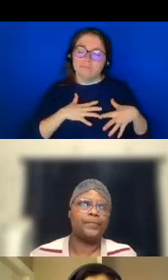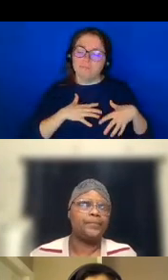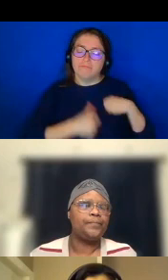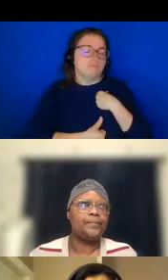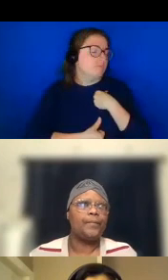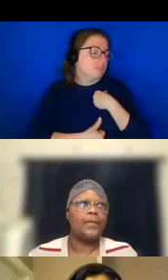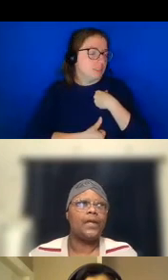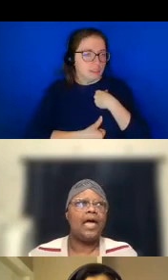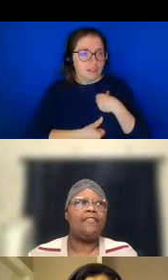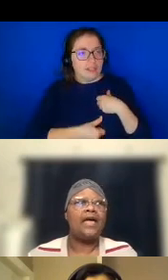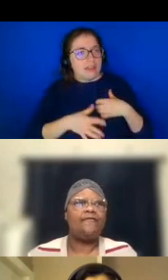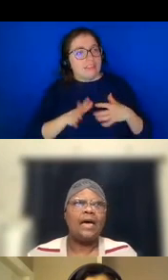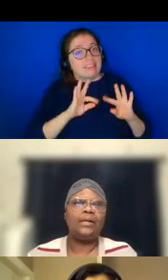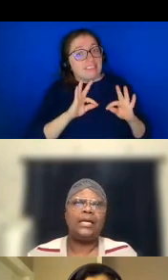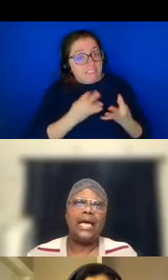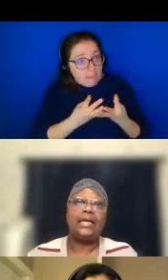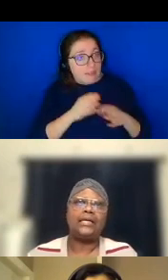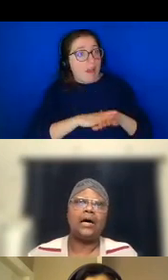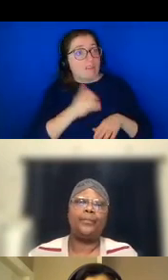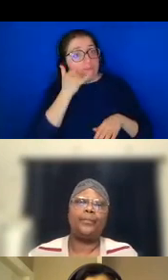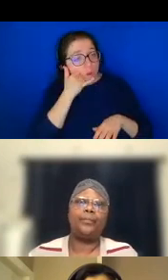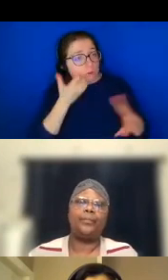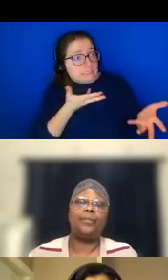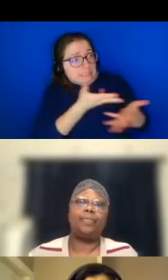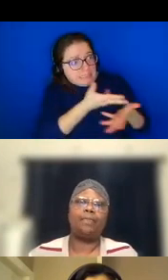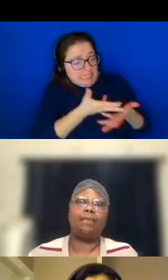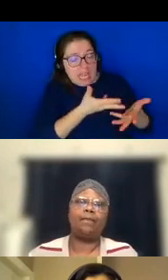phone. And that family ended up